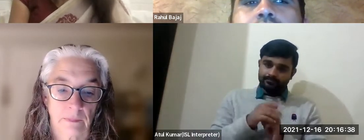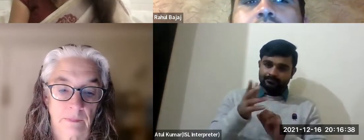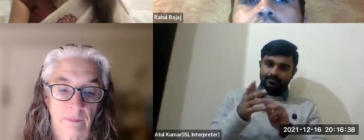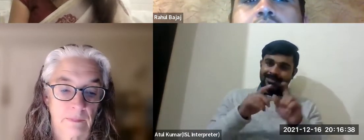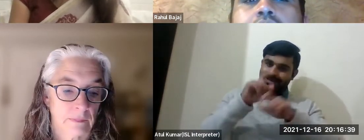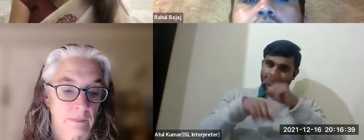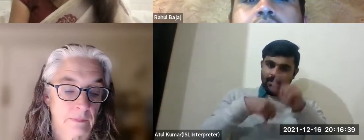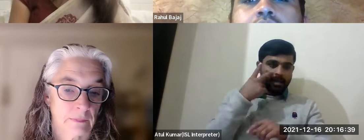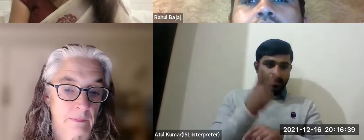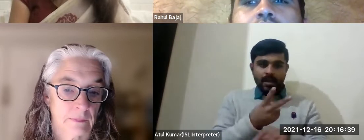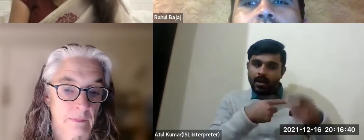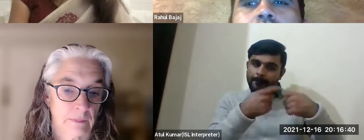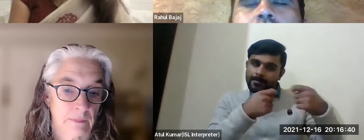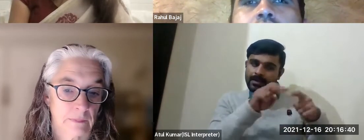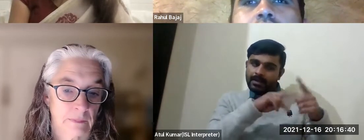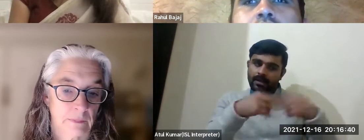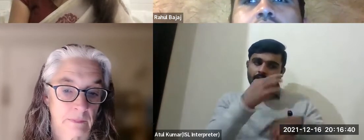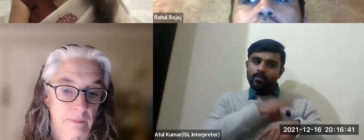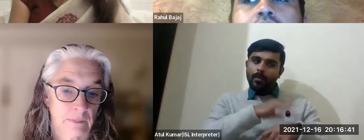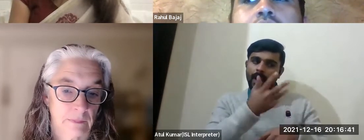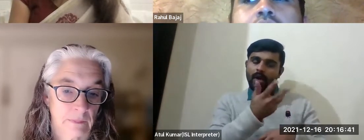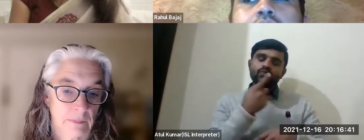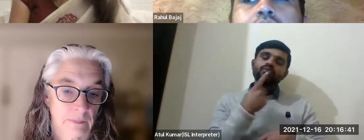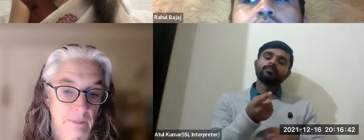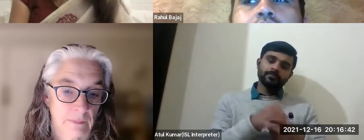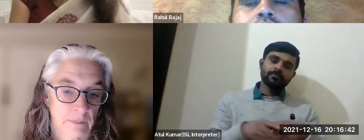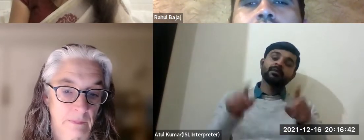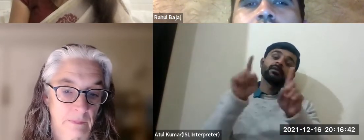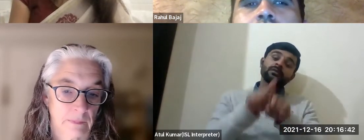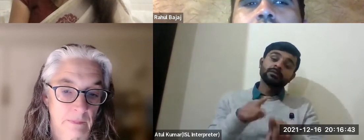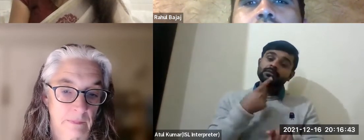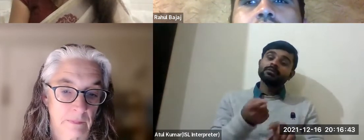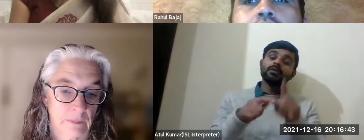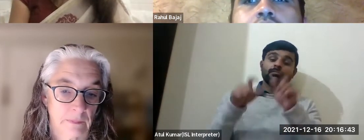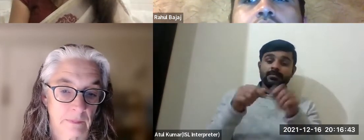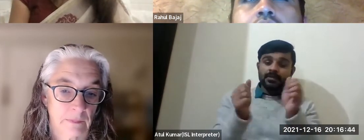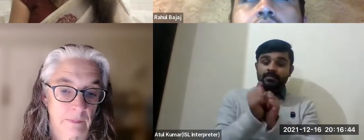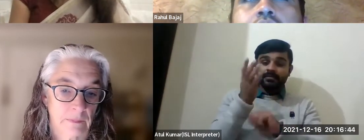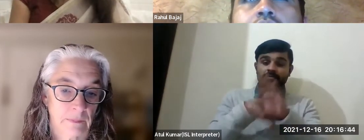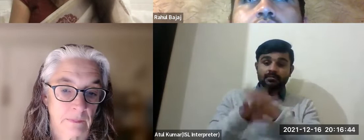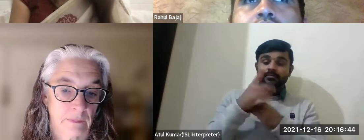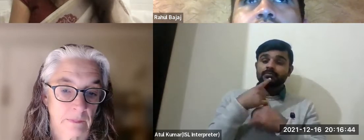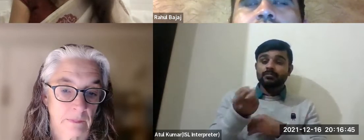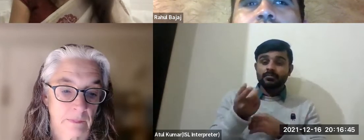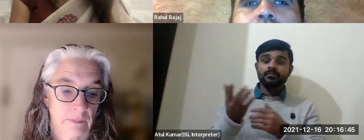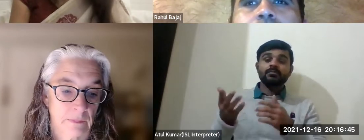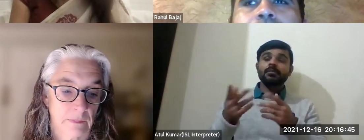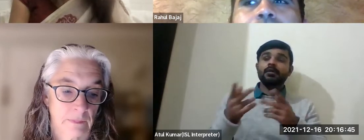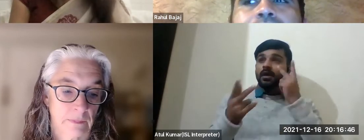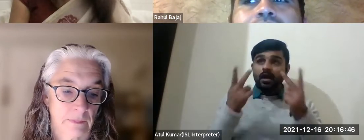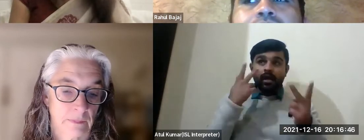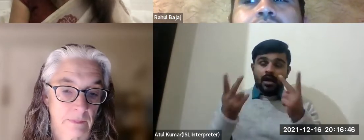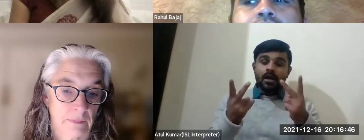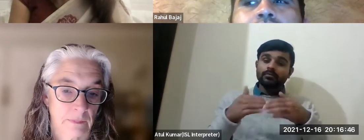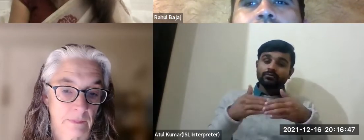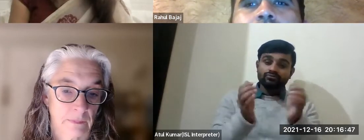companies are looking for the business case. And, Mm-hmm. it's like saying that people with disabilities are an invisible